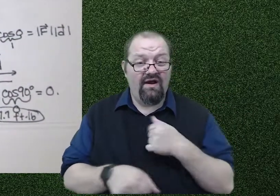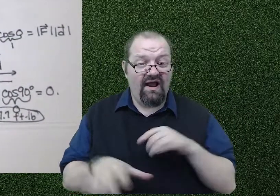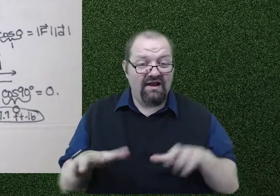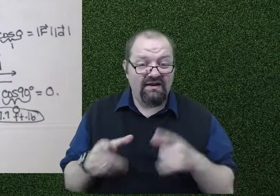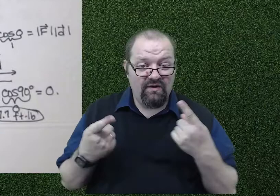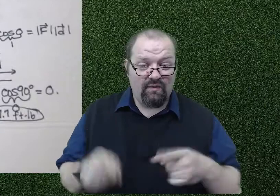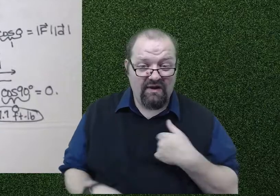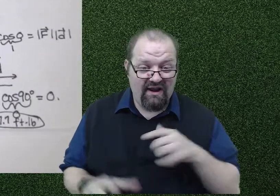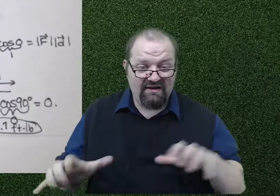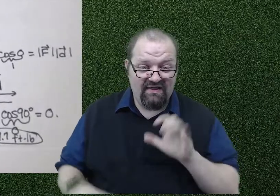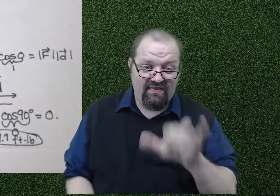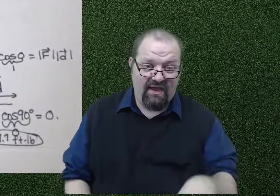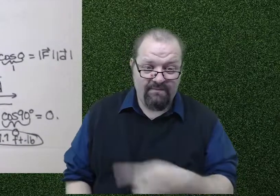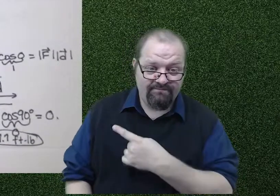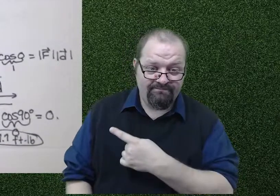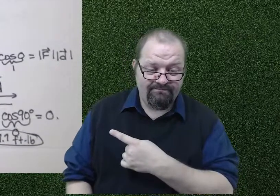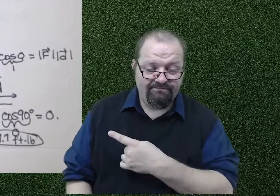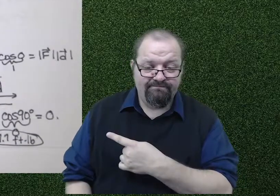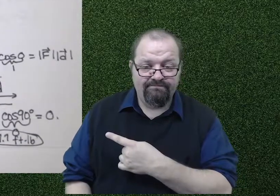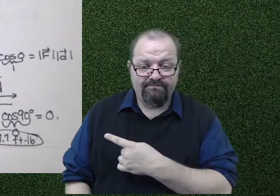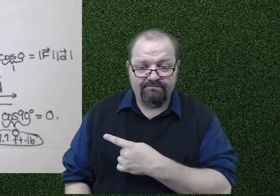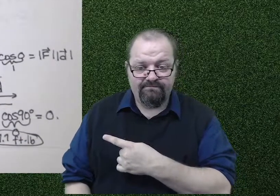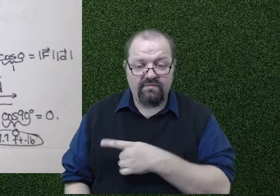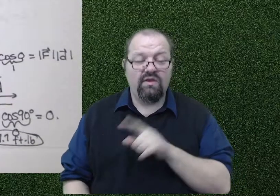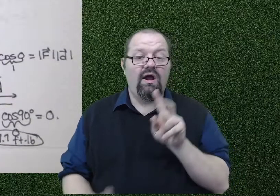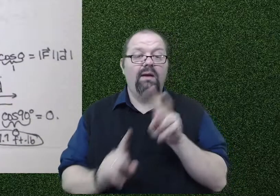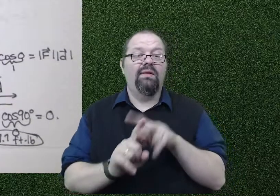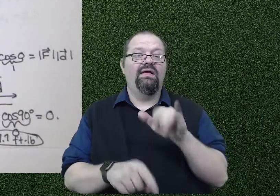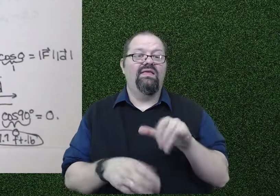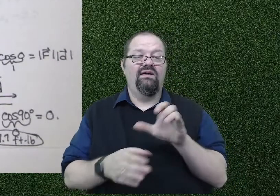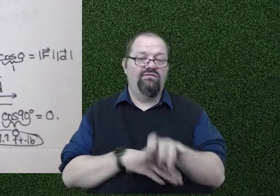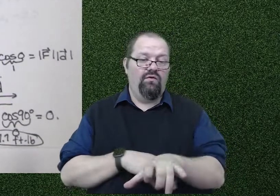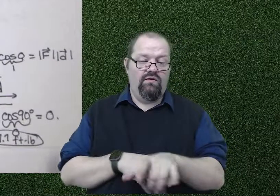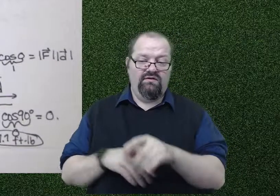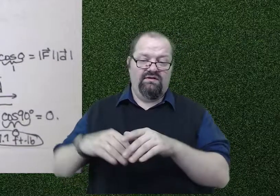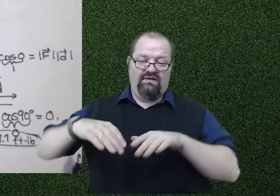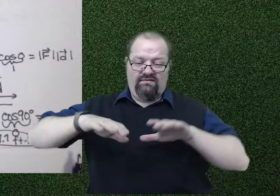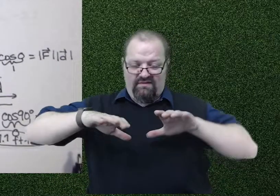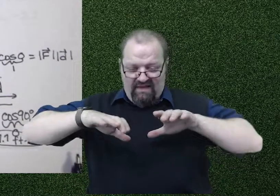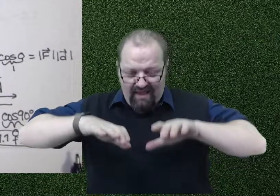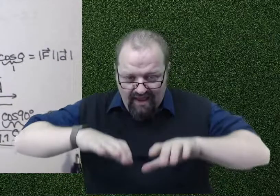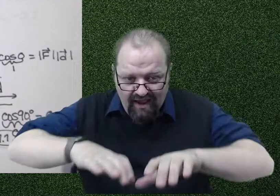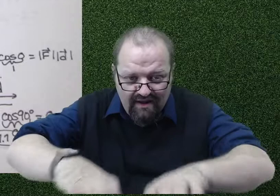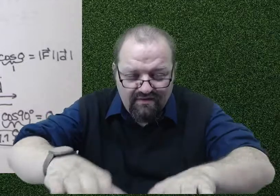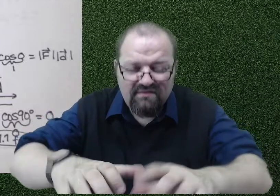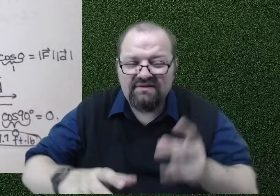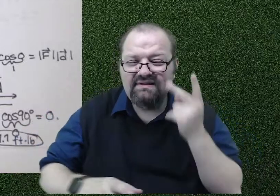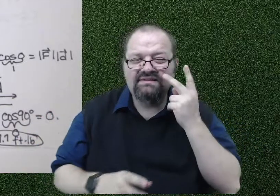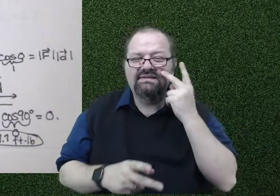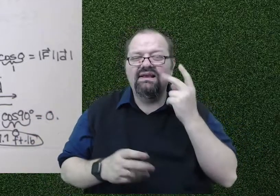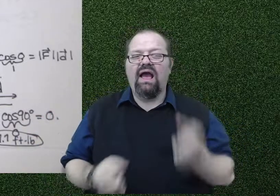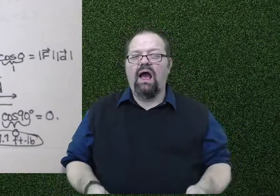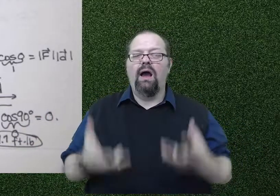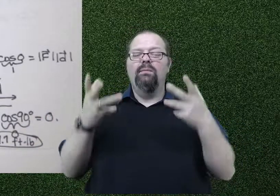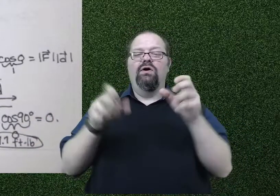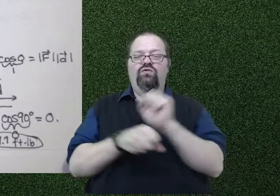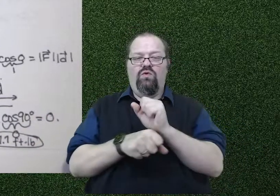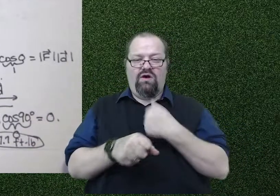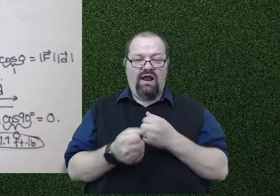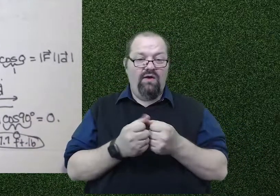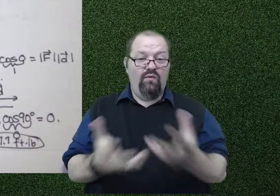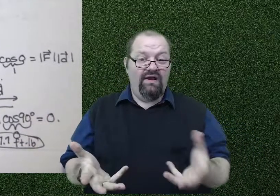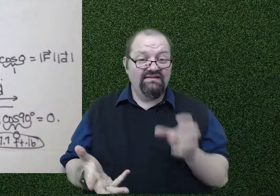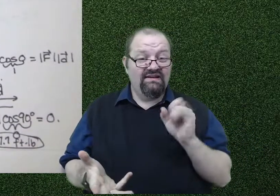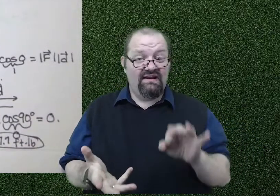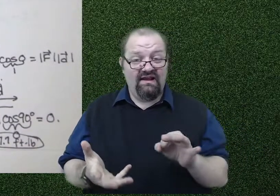this, when I applied this force at this angle. Now let's see how much work I wasted. If I applied